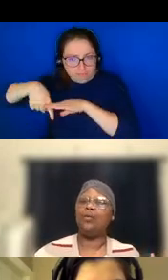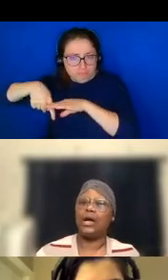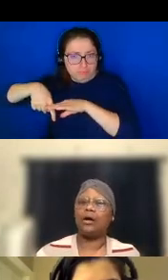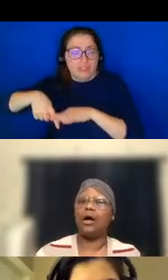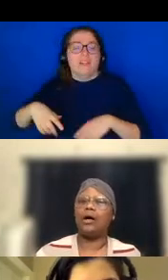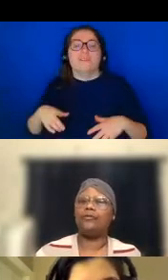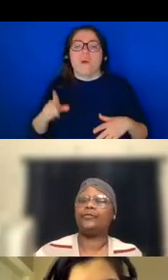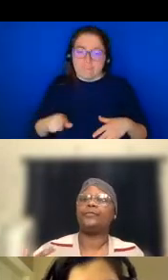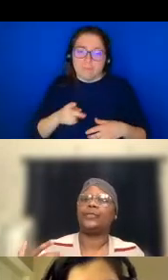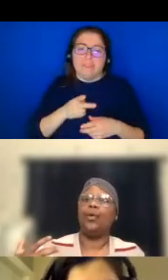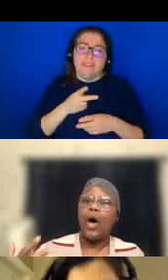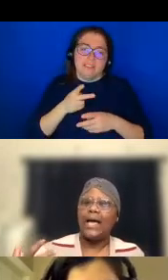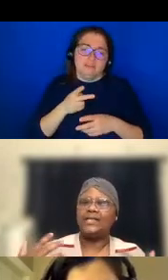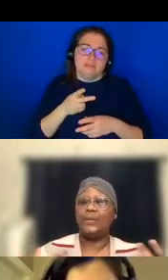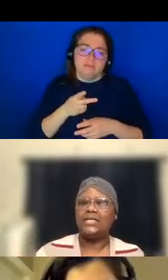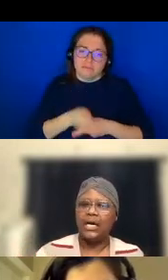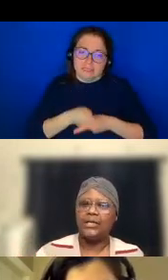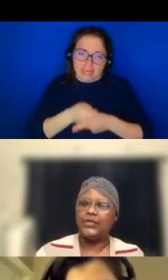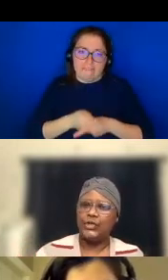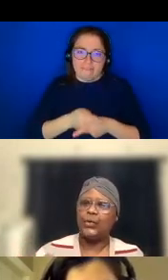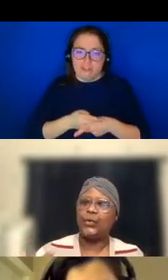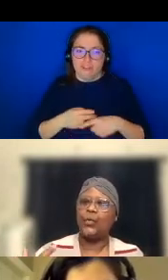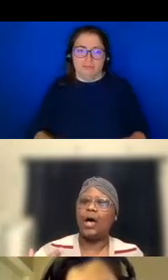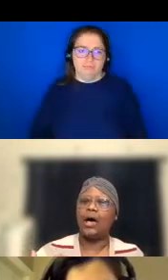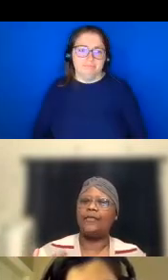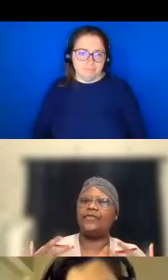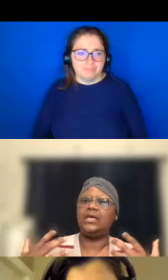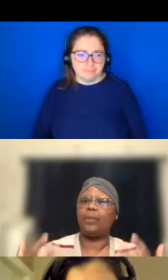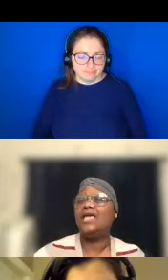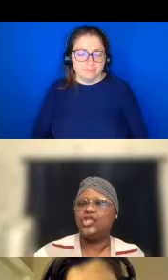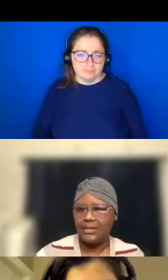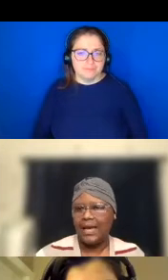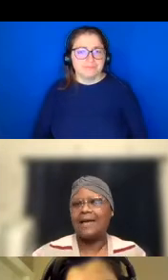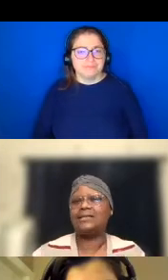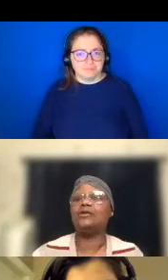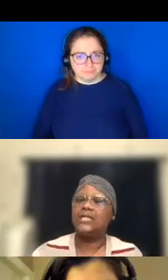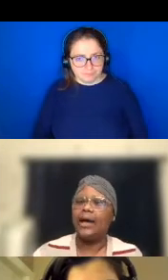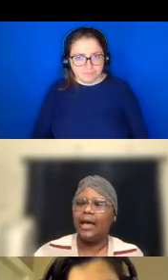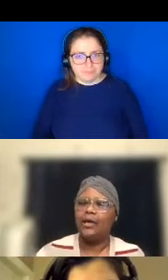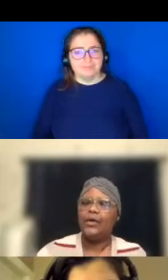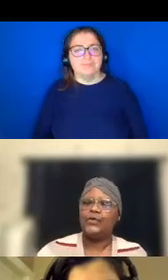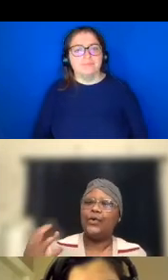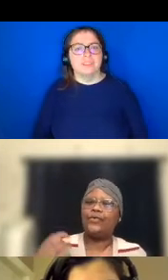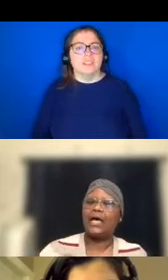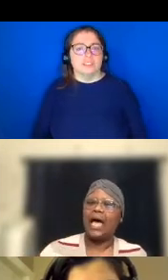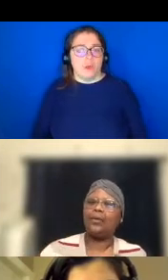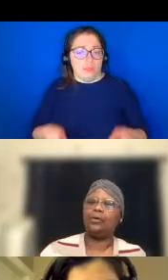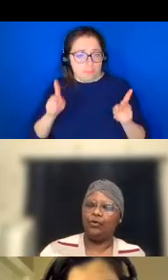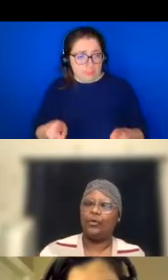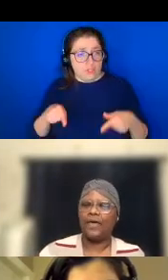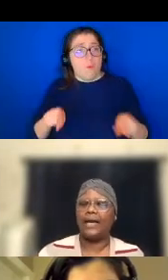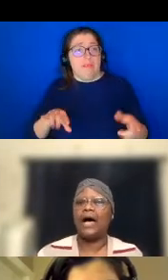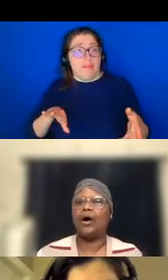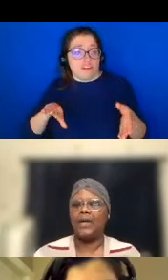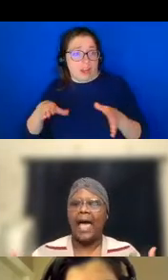be aware of what has been done to the patient as they're dying, so that I will